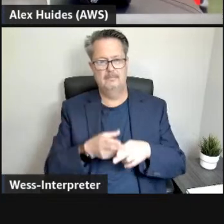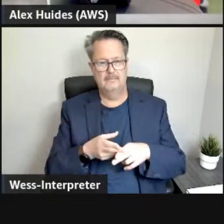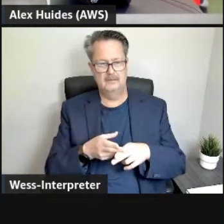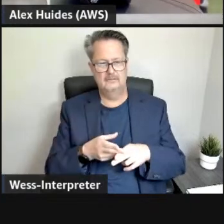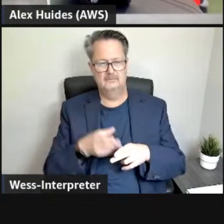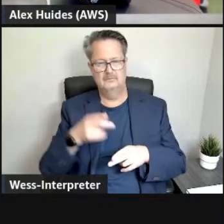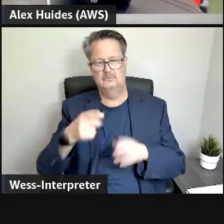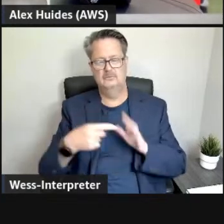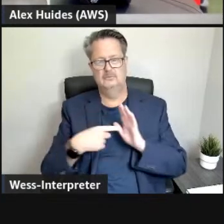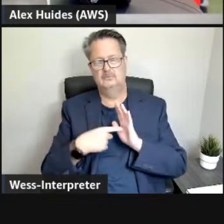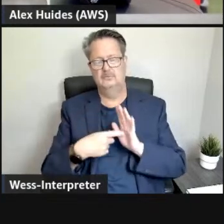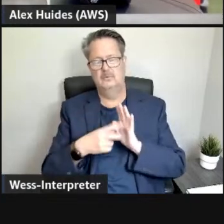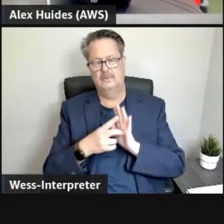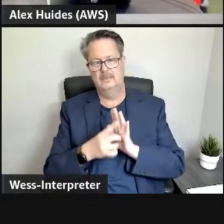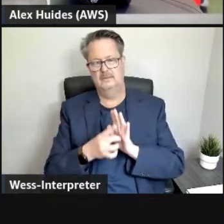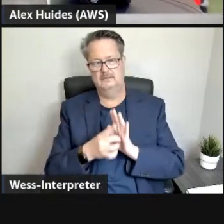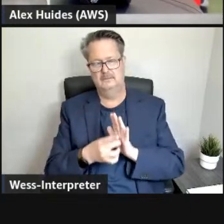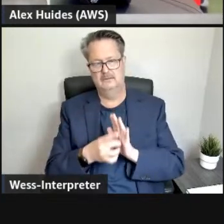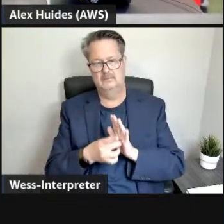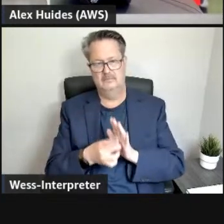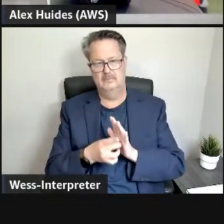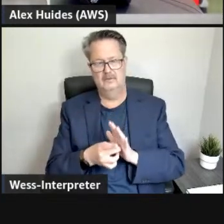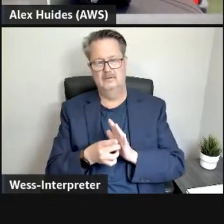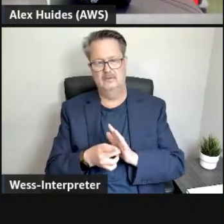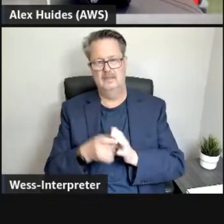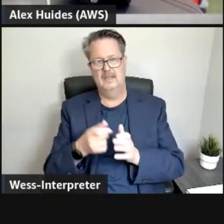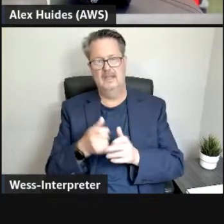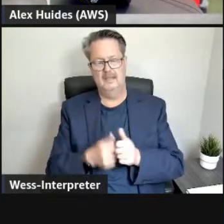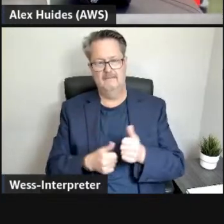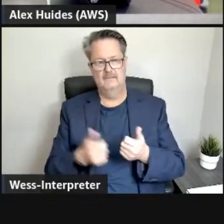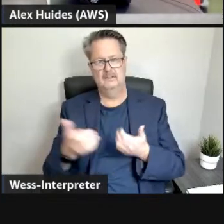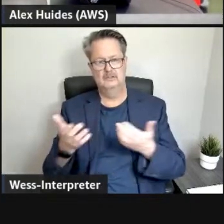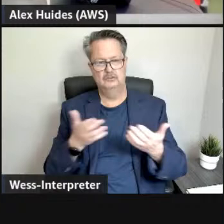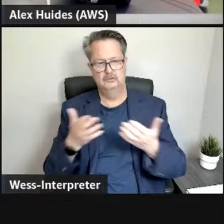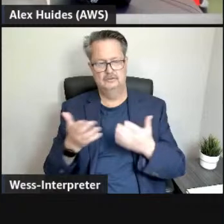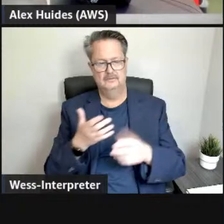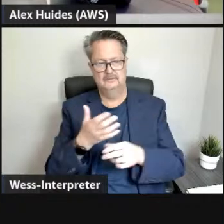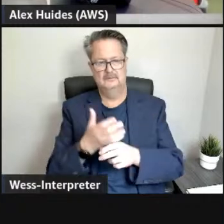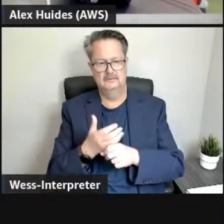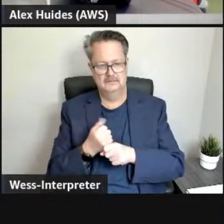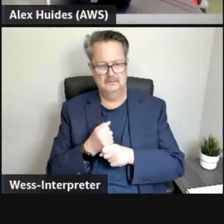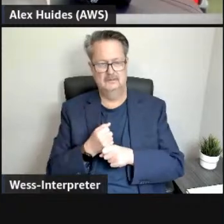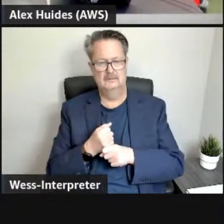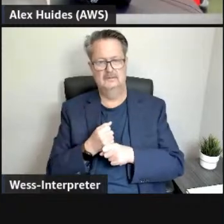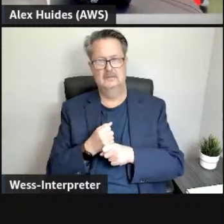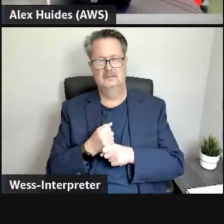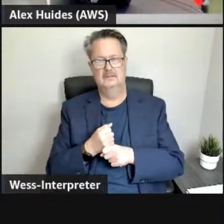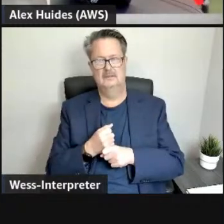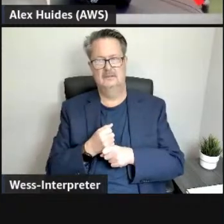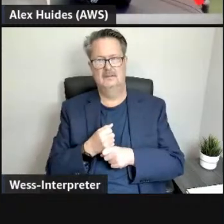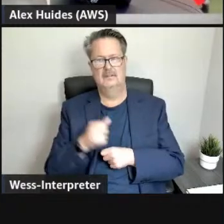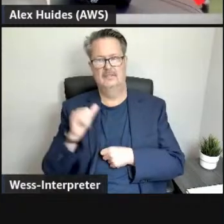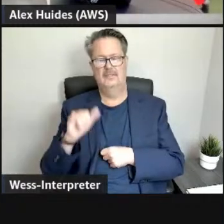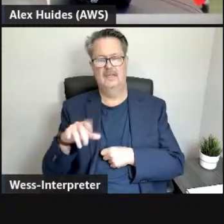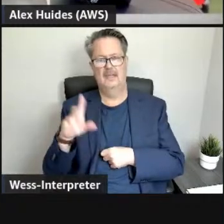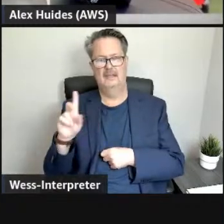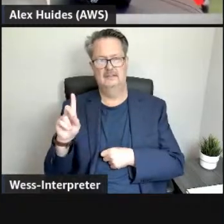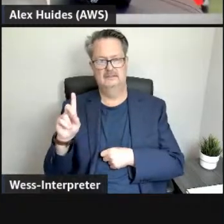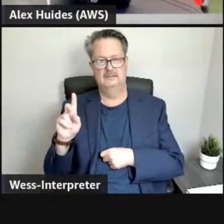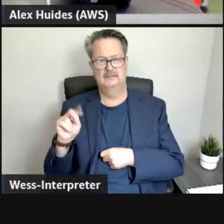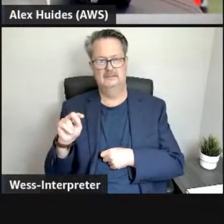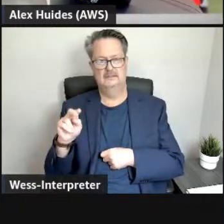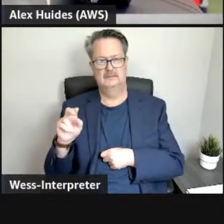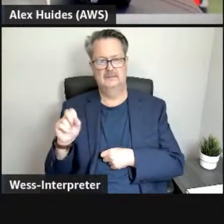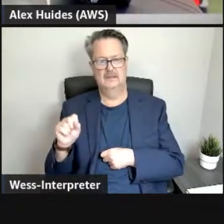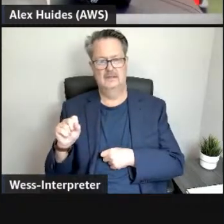in the demo that DNS name that every service gets when it's created in Lattice. That DNS name actually